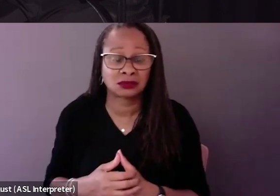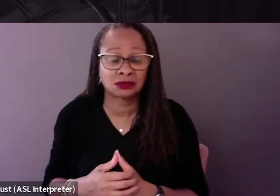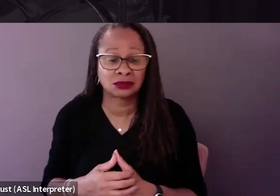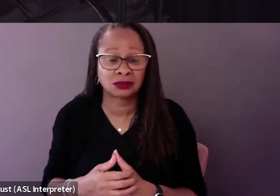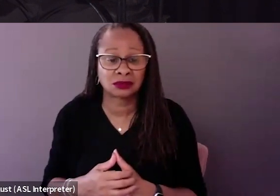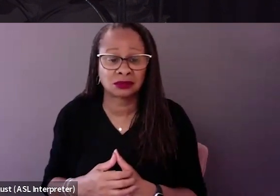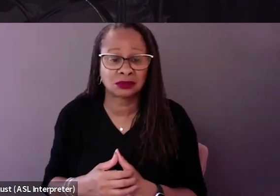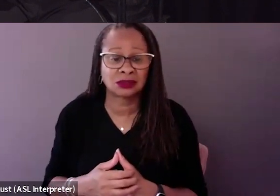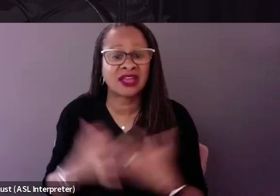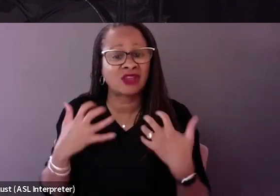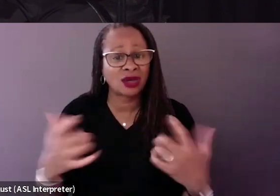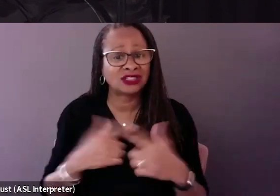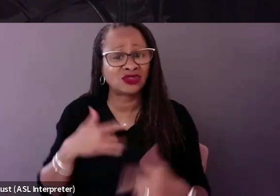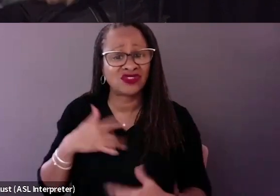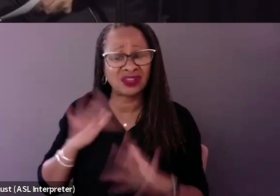the audience to pity him.